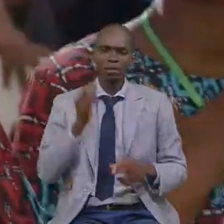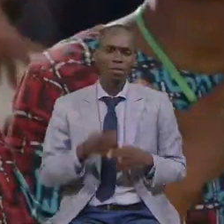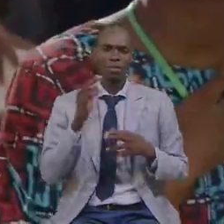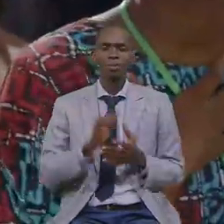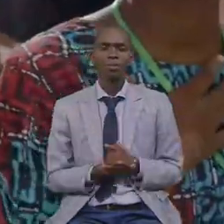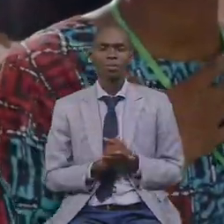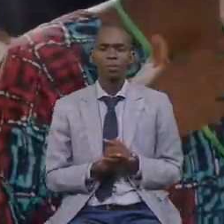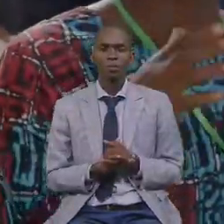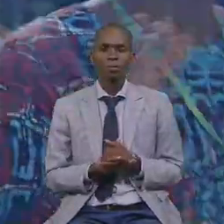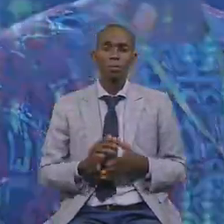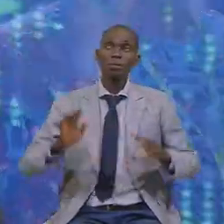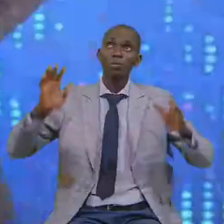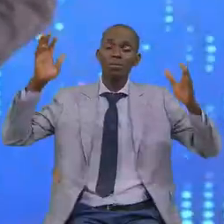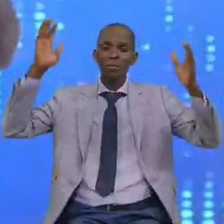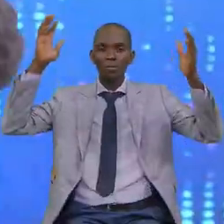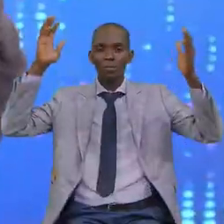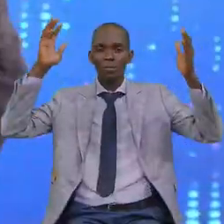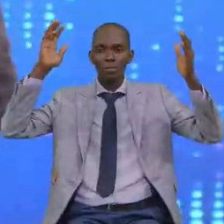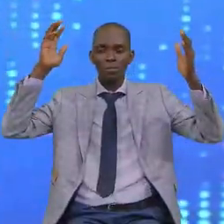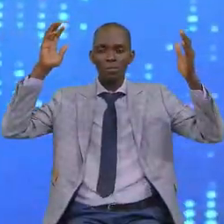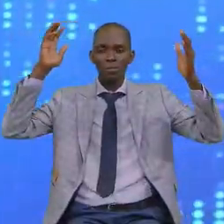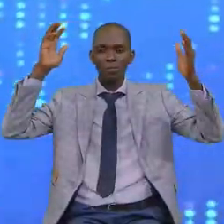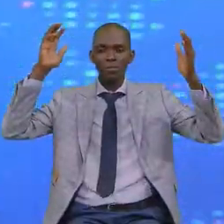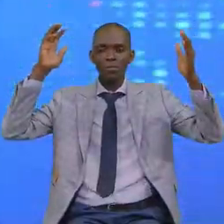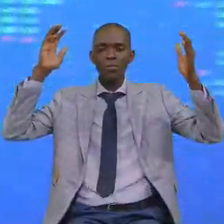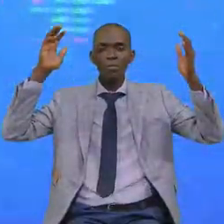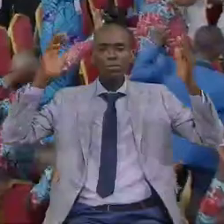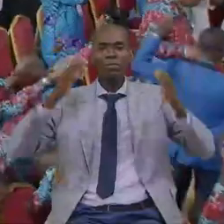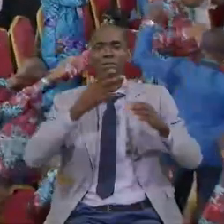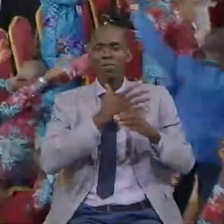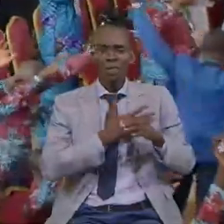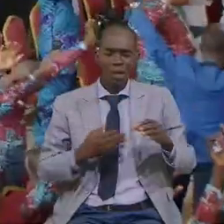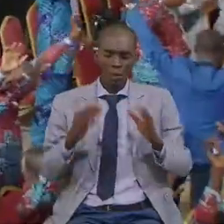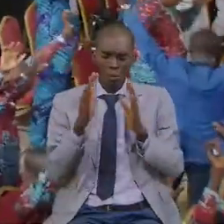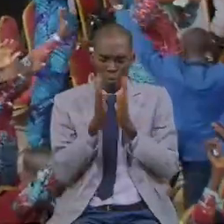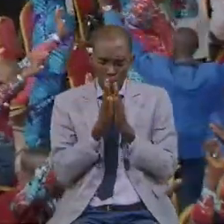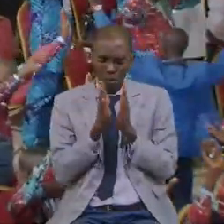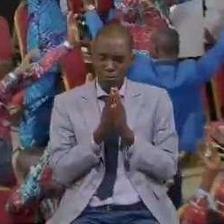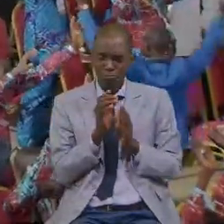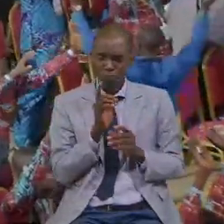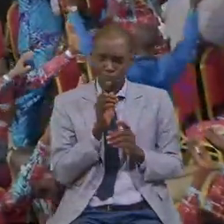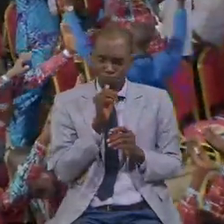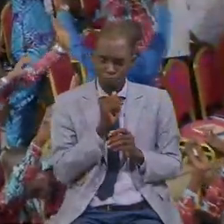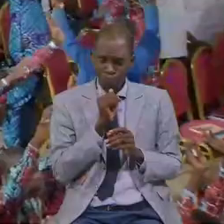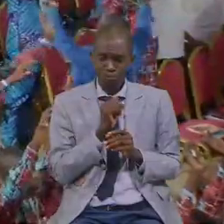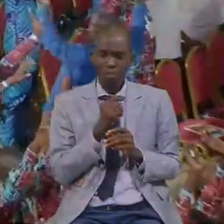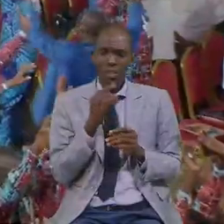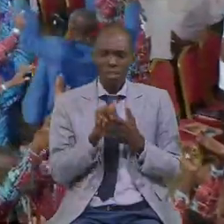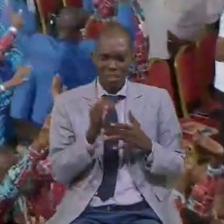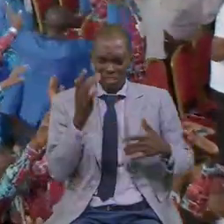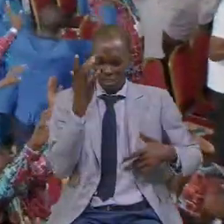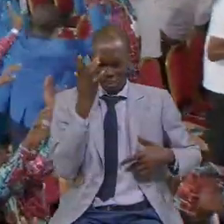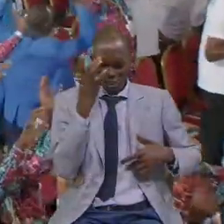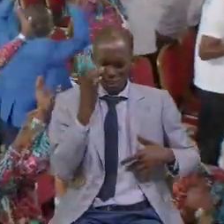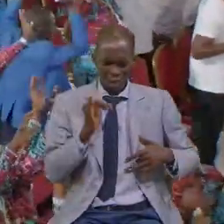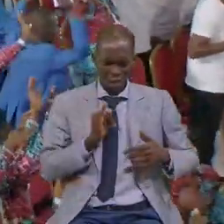Raise up that hand, raise up that hand, and say to the Lord quietly there, sickness, I reject you.